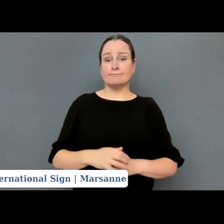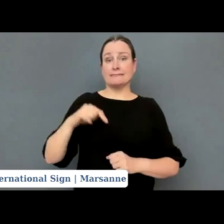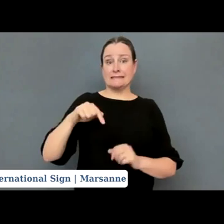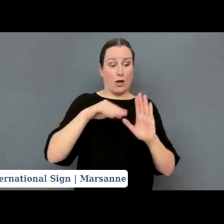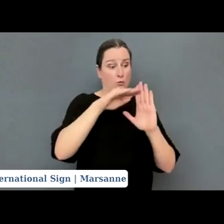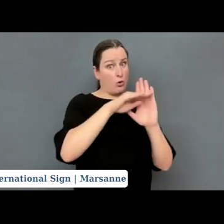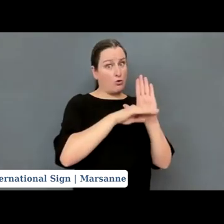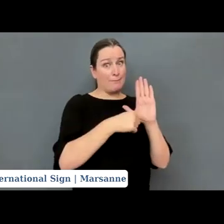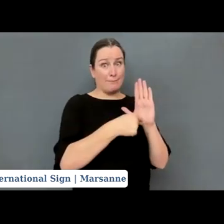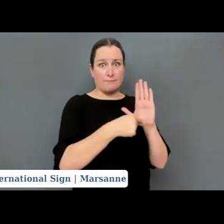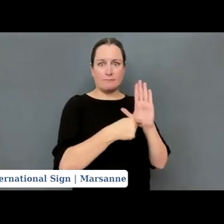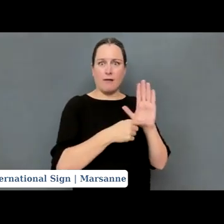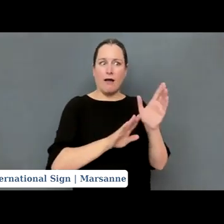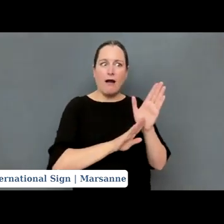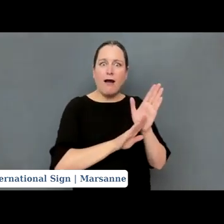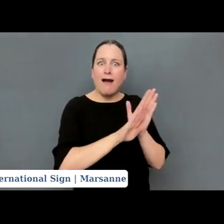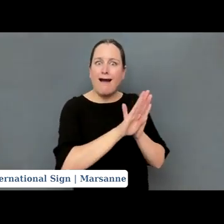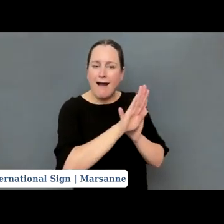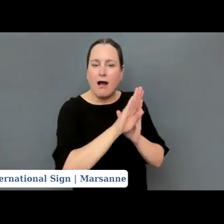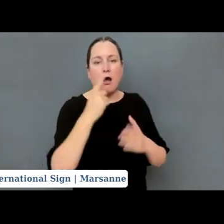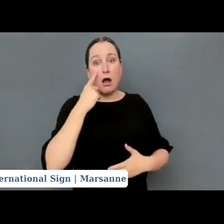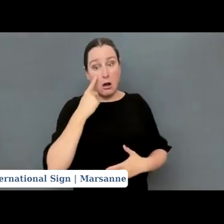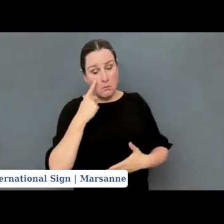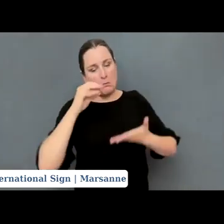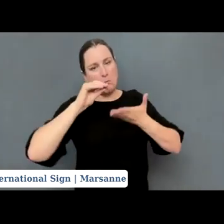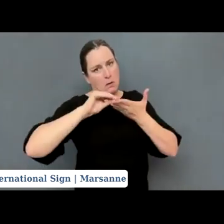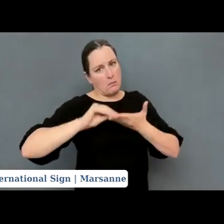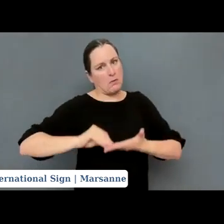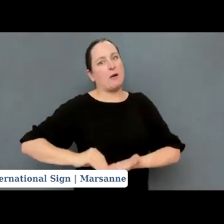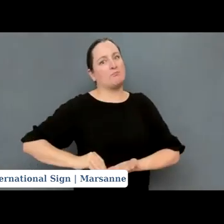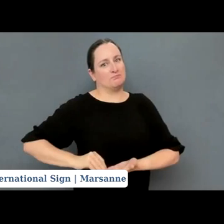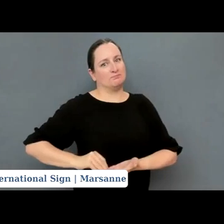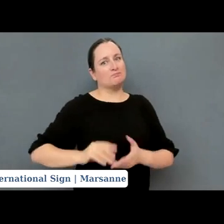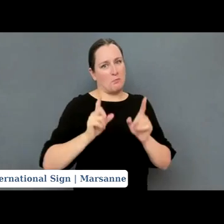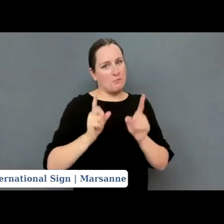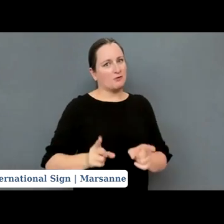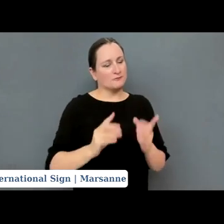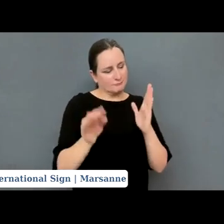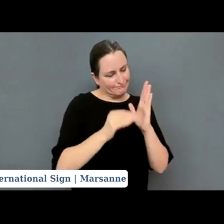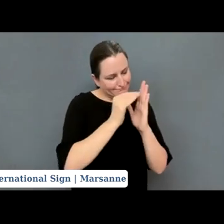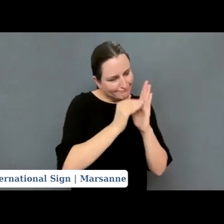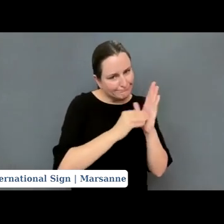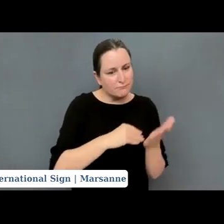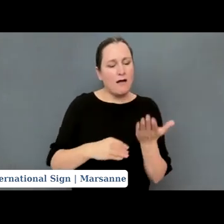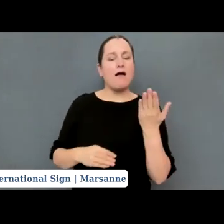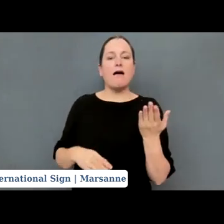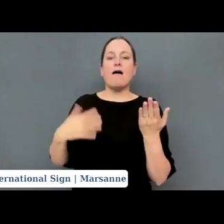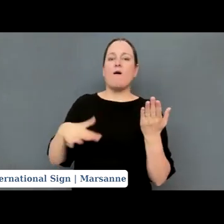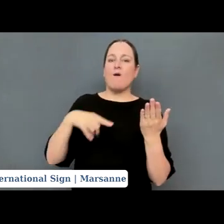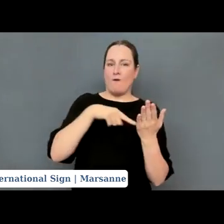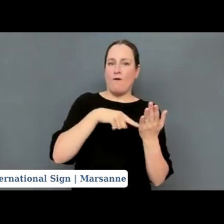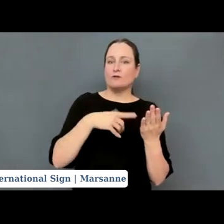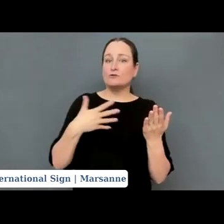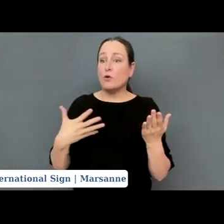and also contributes the continuous communication, the continuous dialogue between the communities